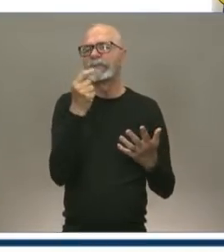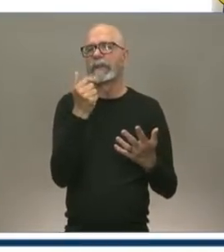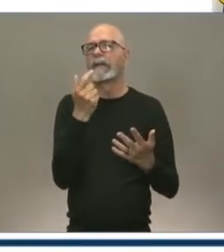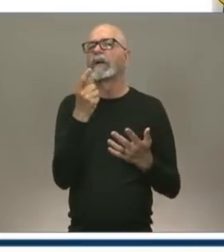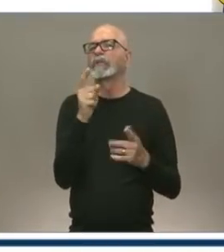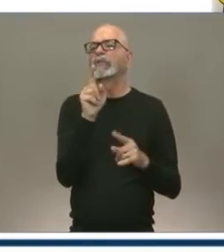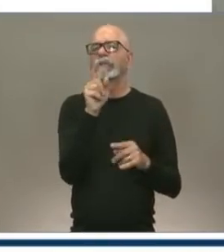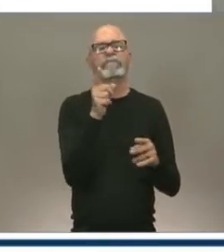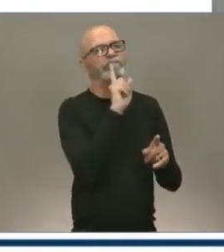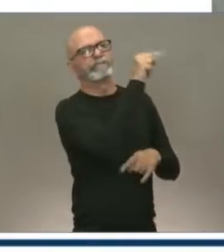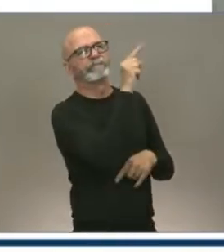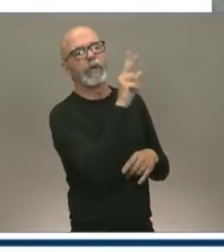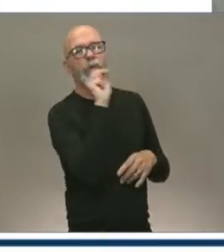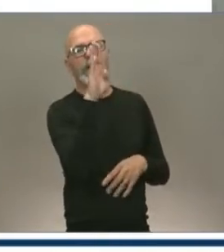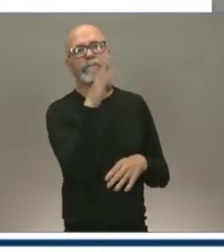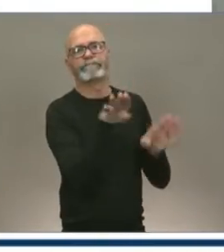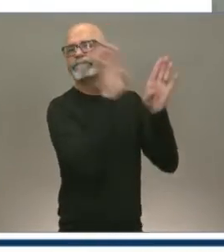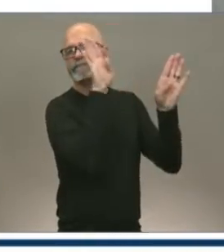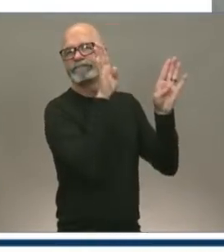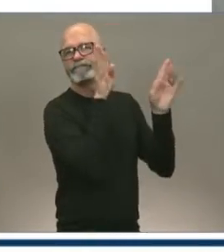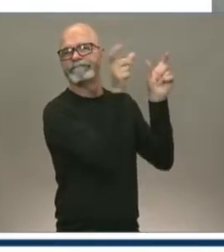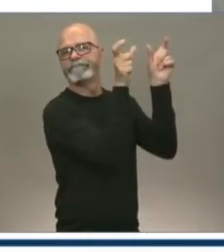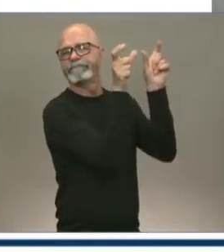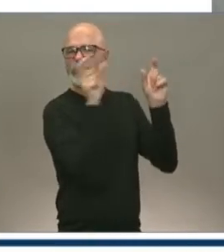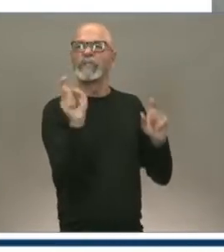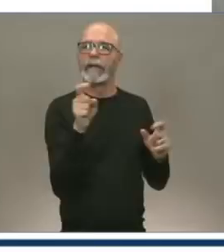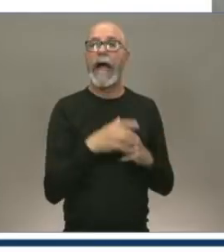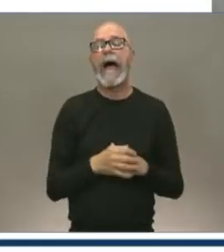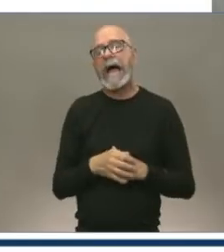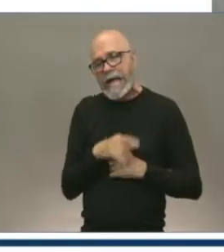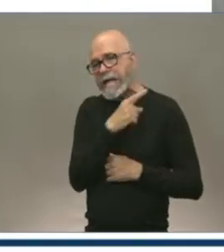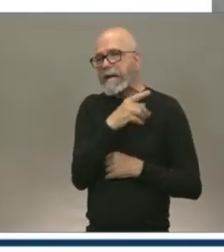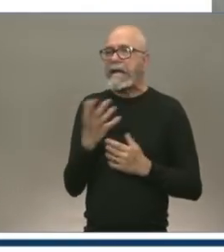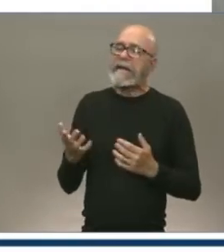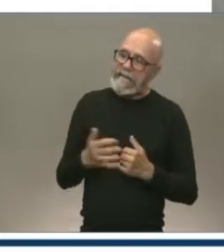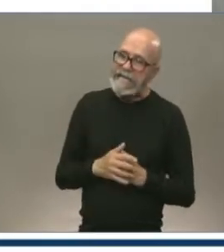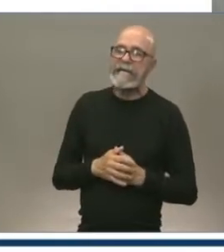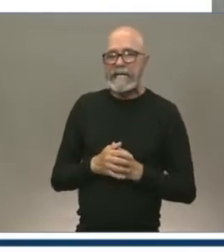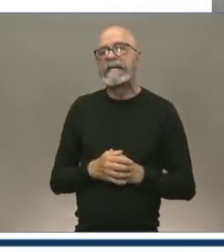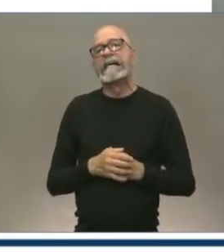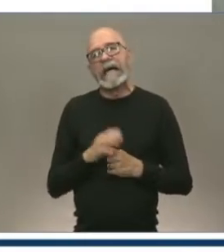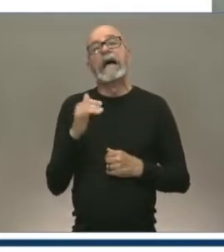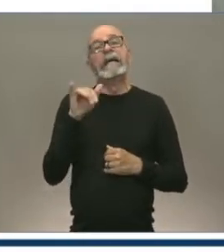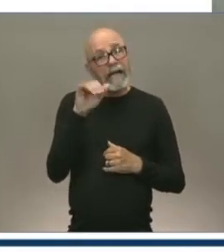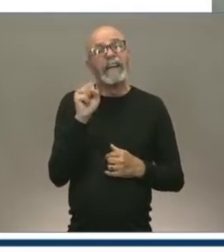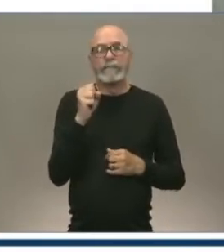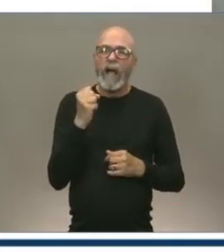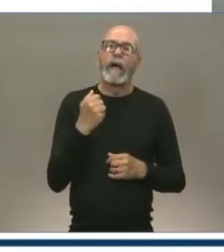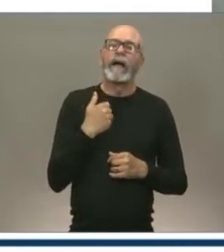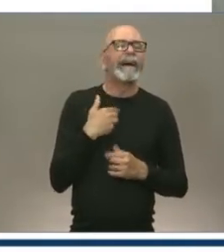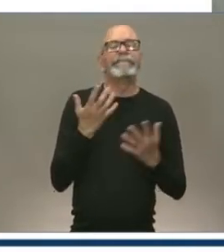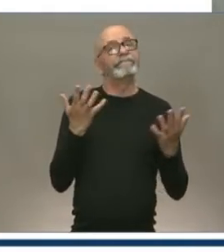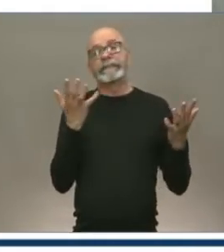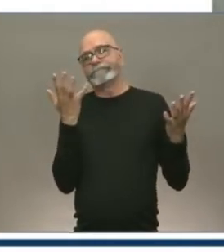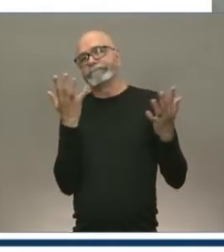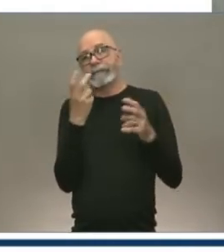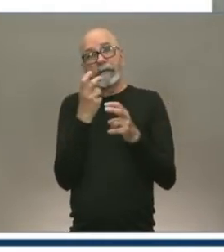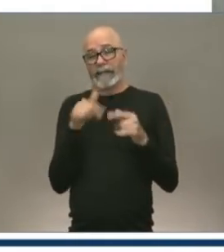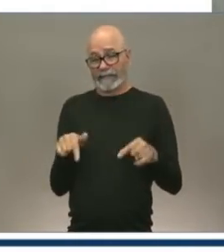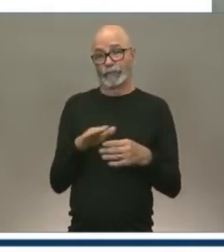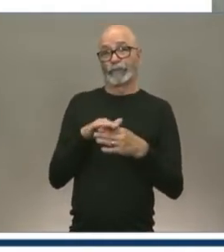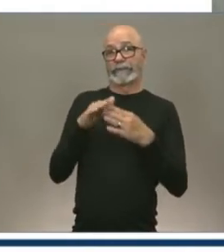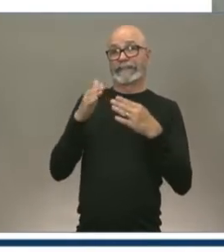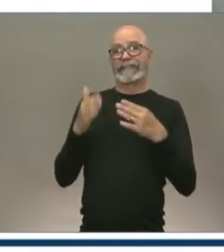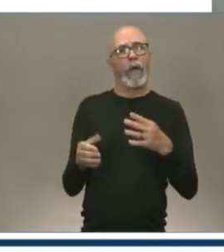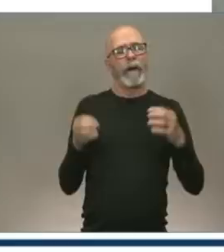Certainly, I think our plan has worked extremely well, and it was over the weekend that we saw some activity in New